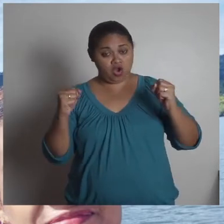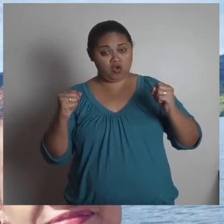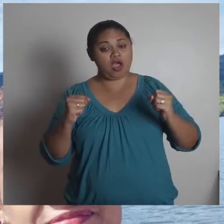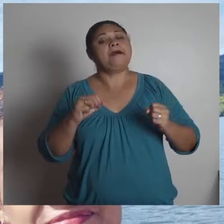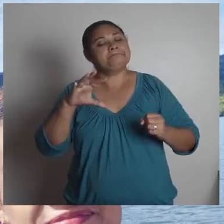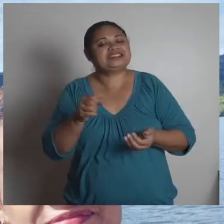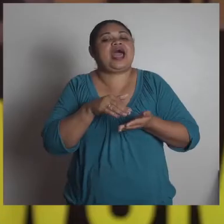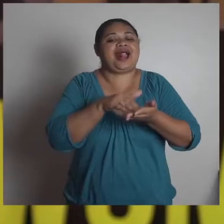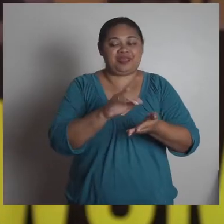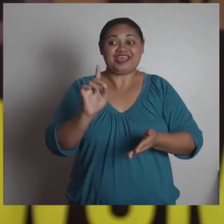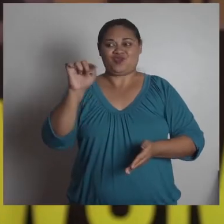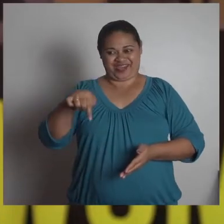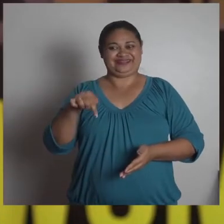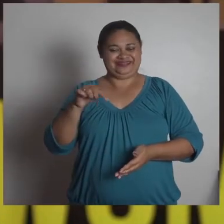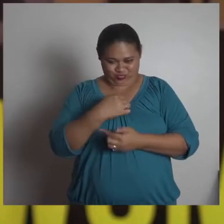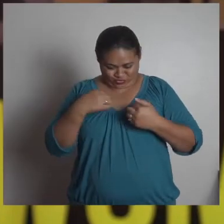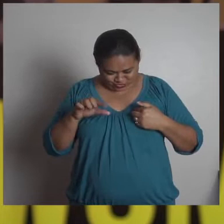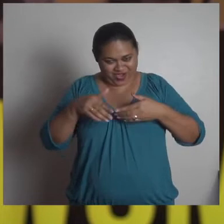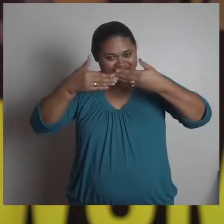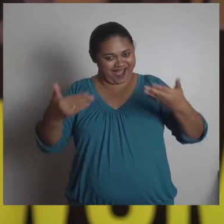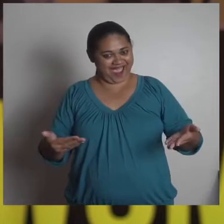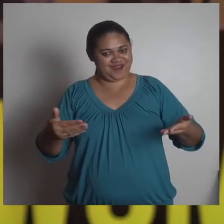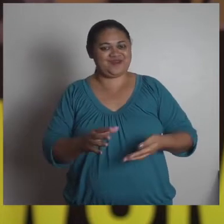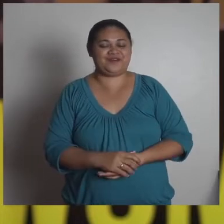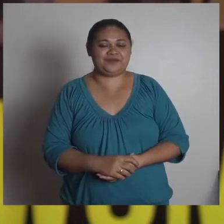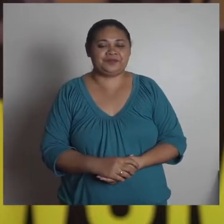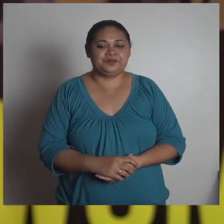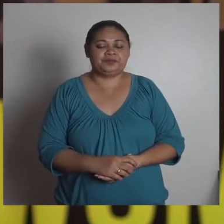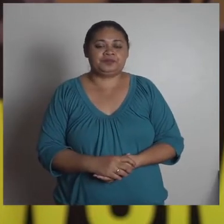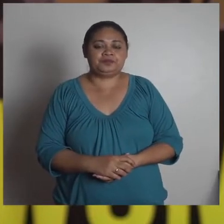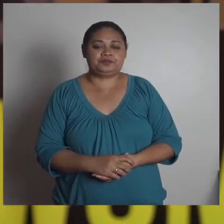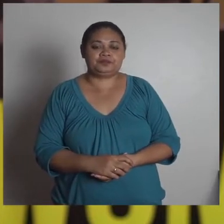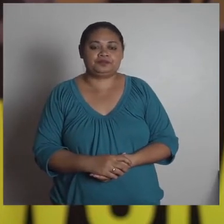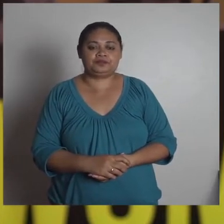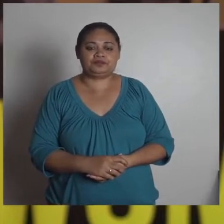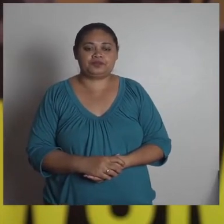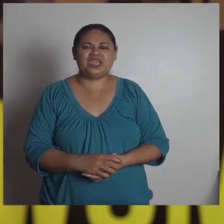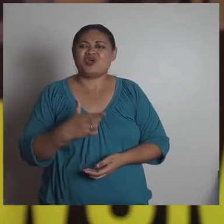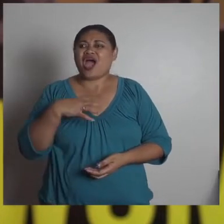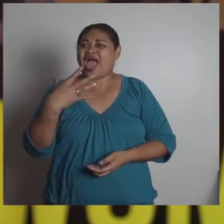in solidarity, then we're going to help them get that, which is what we are doing right now.